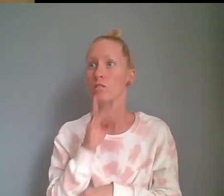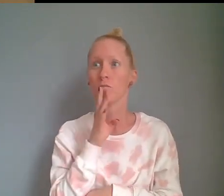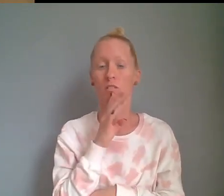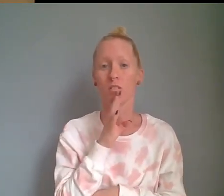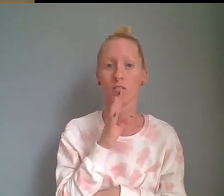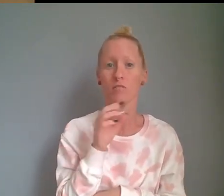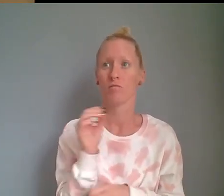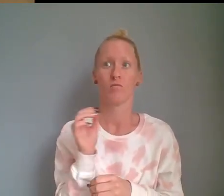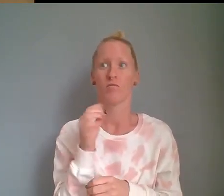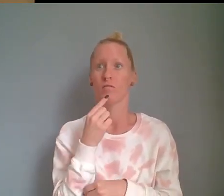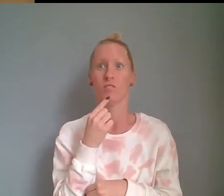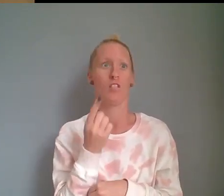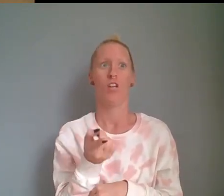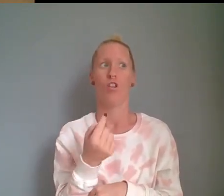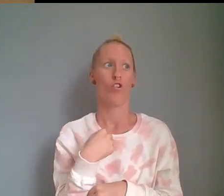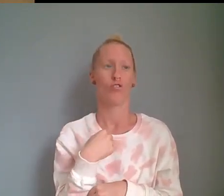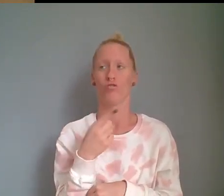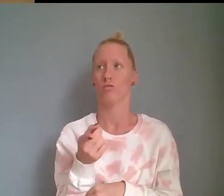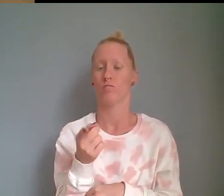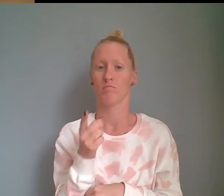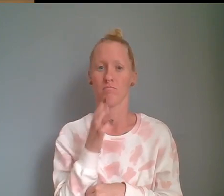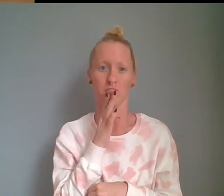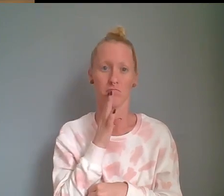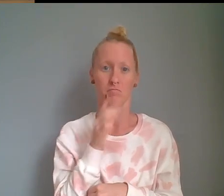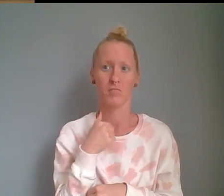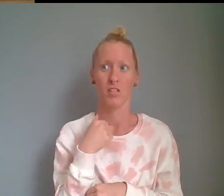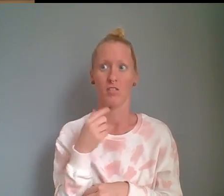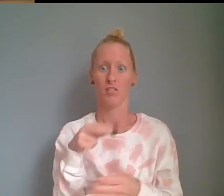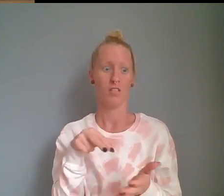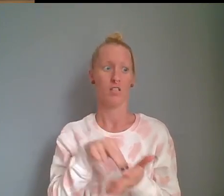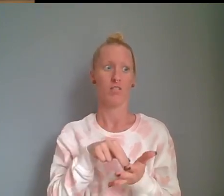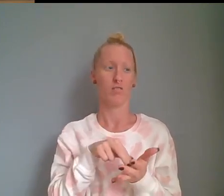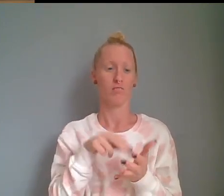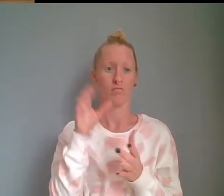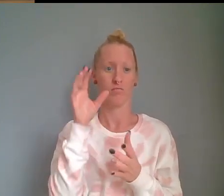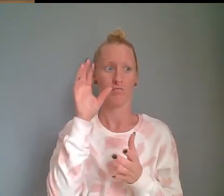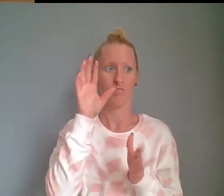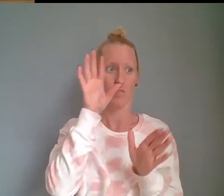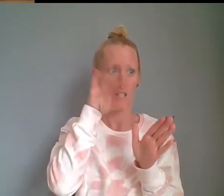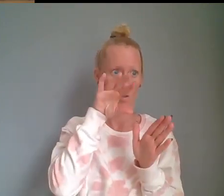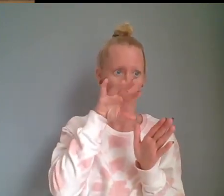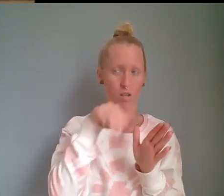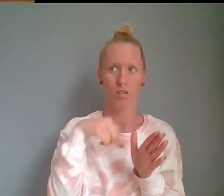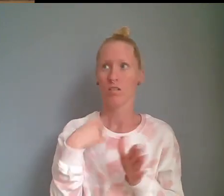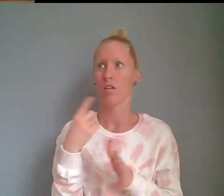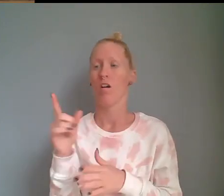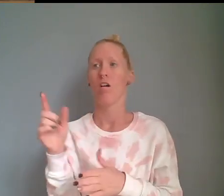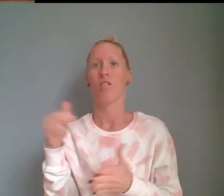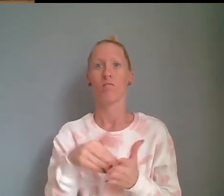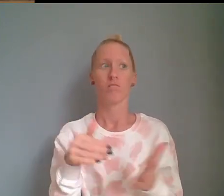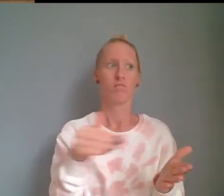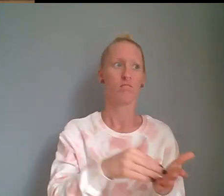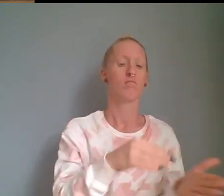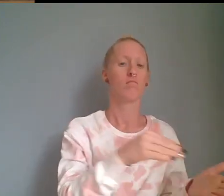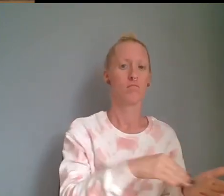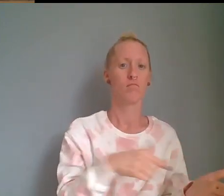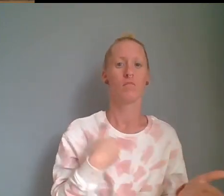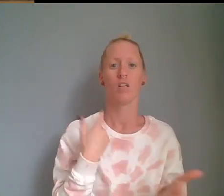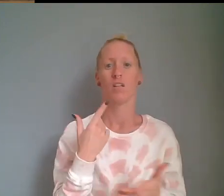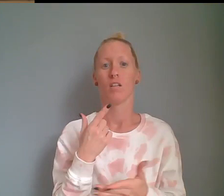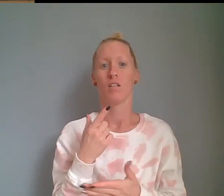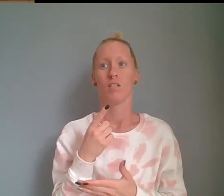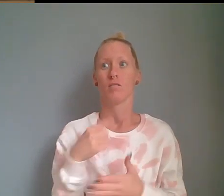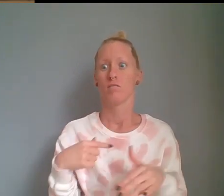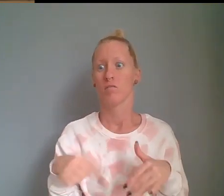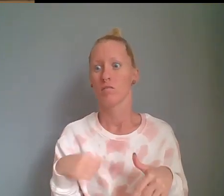she had to say all of these things. They were just standing there with the camera, and she was going on and on and on about these things. And as you can see, she was getting more